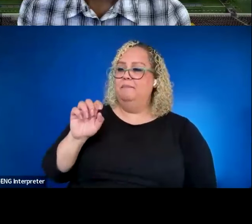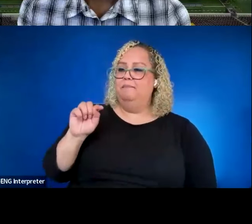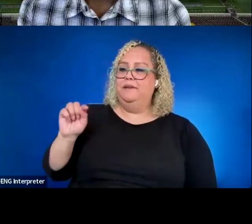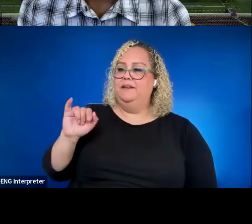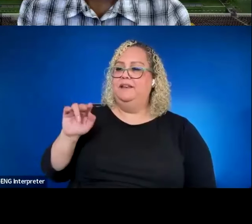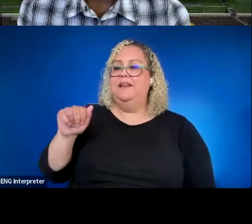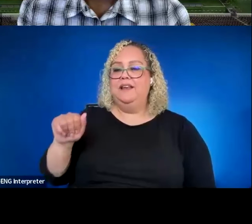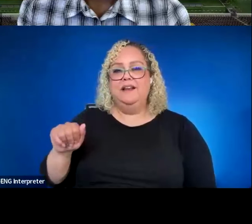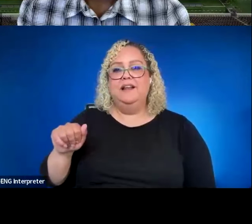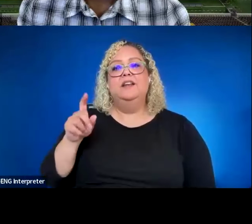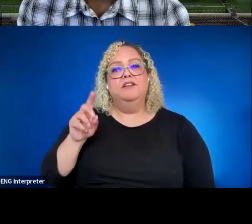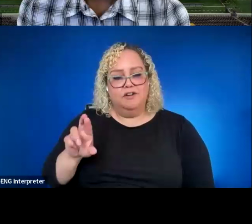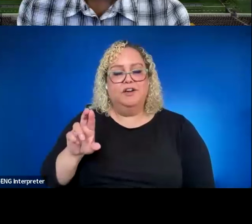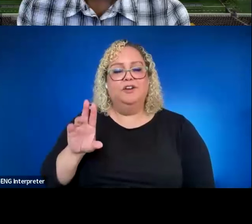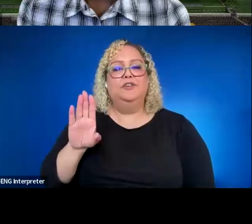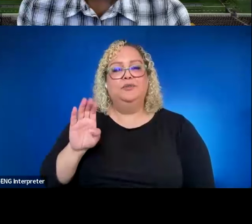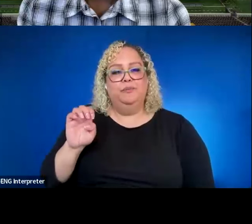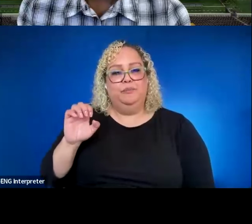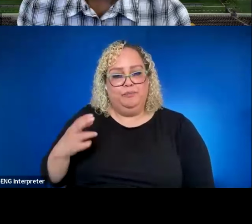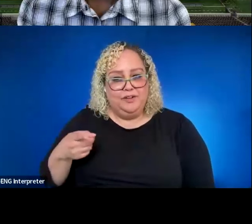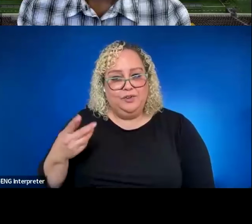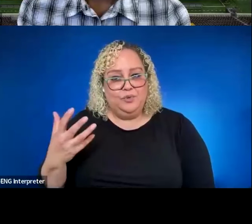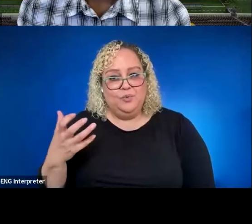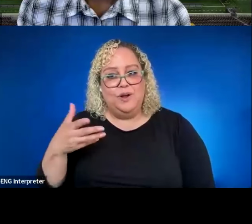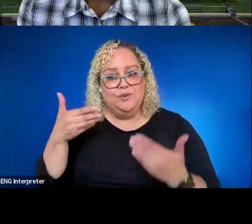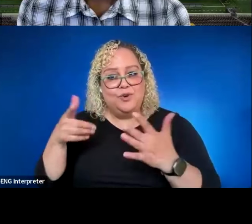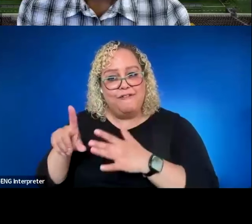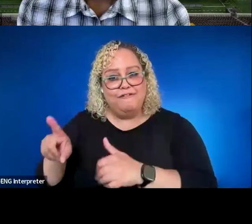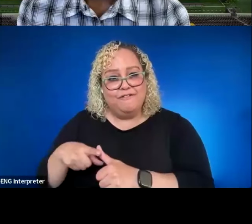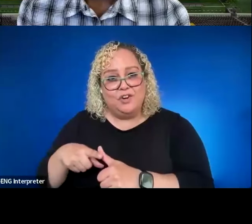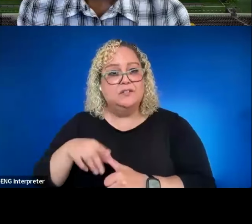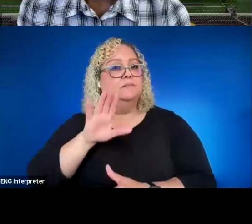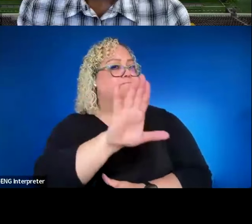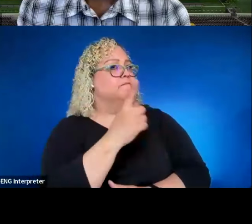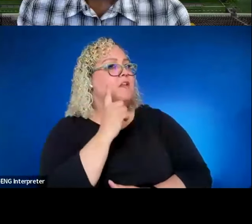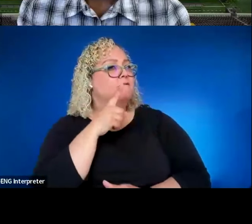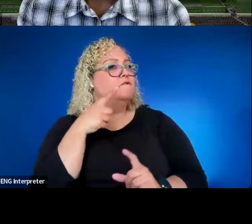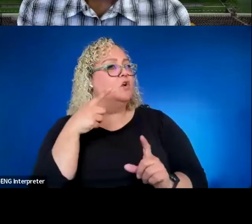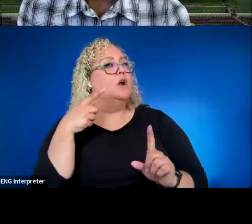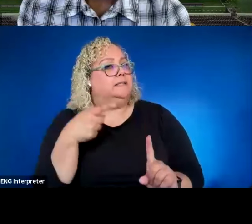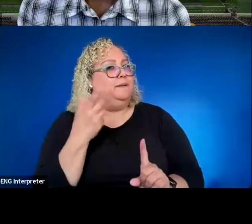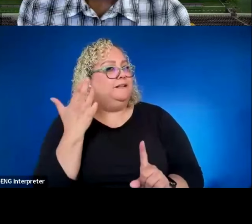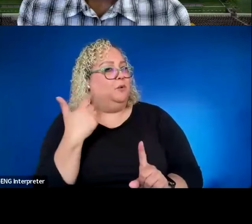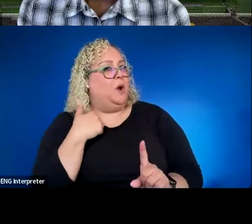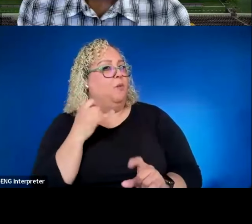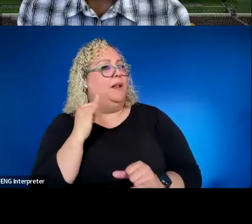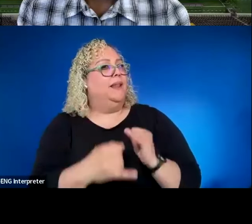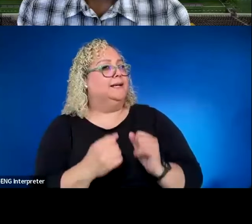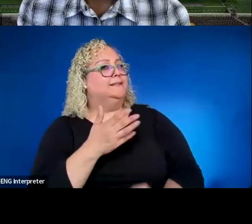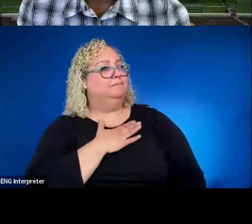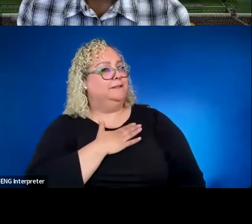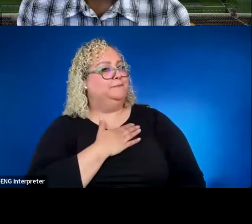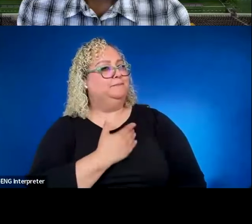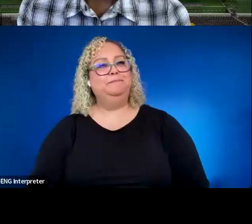like to go first? For a very particular reason, I'd like to go last, Dr. Heitman. Okay, absolutely.